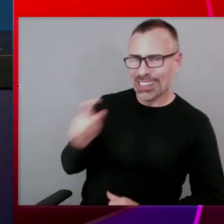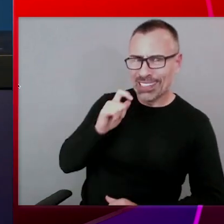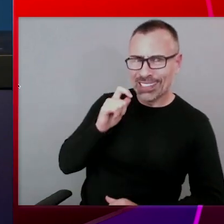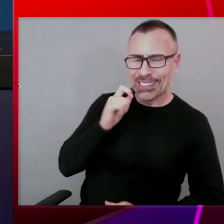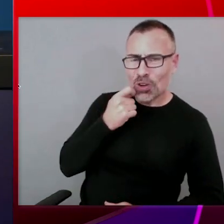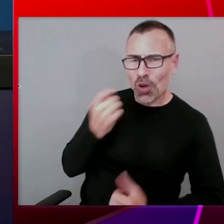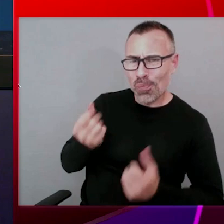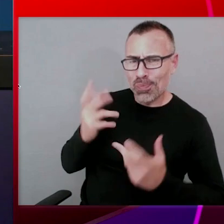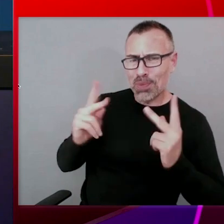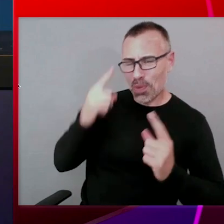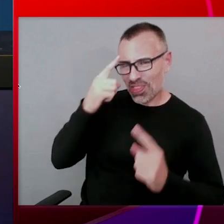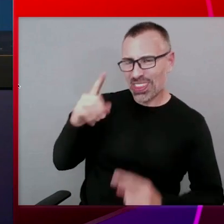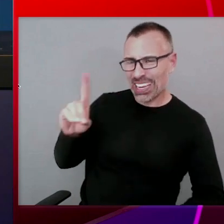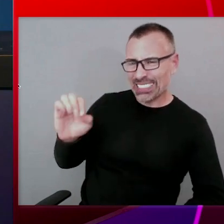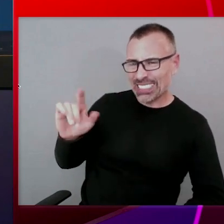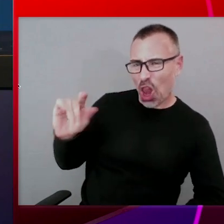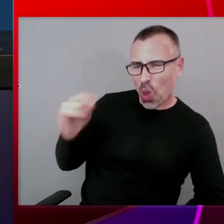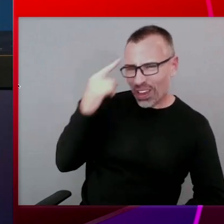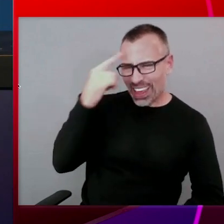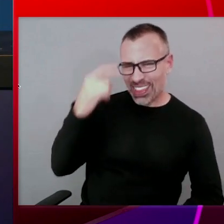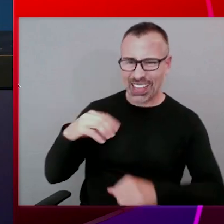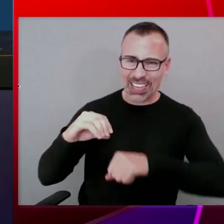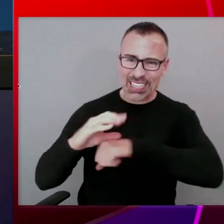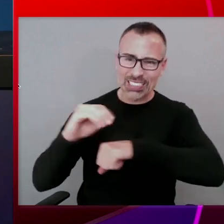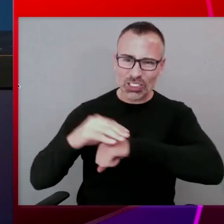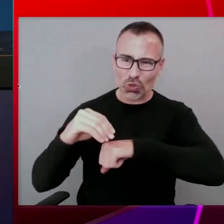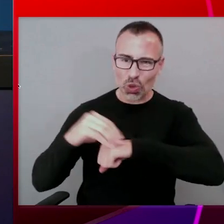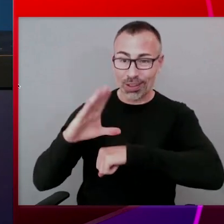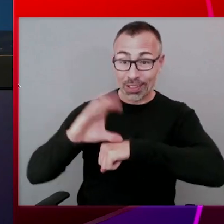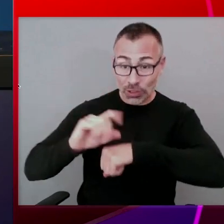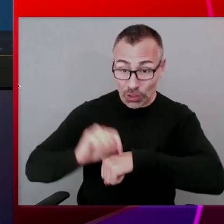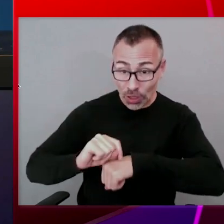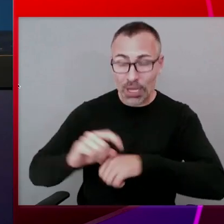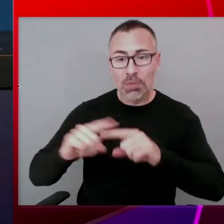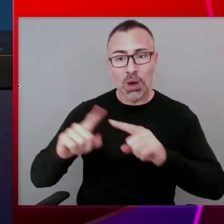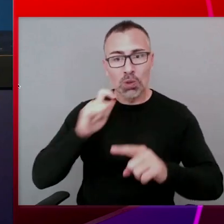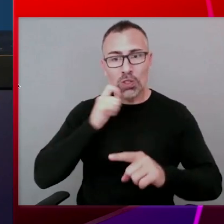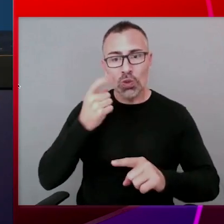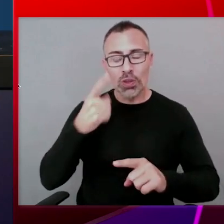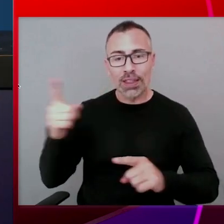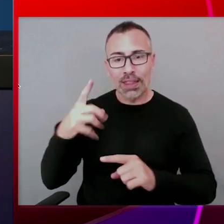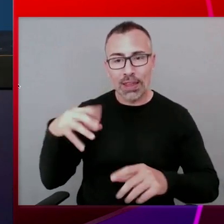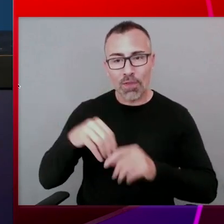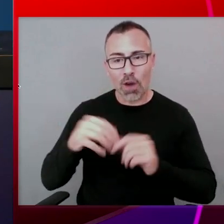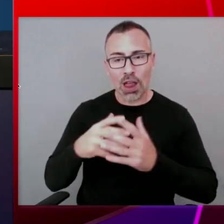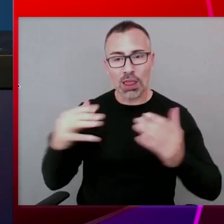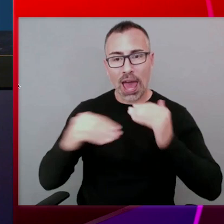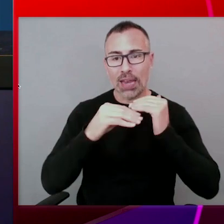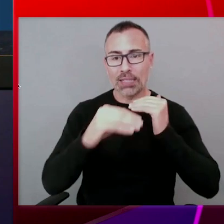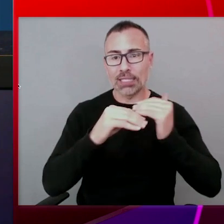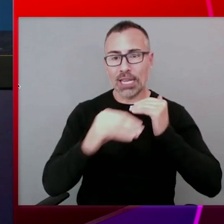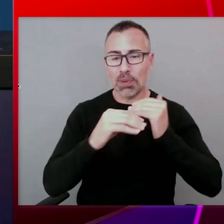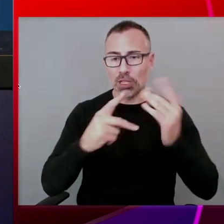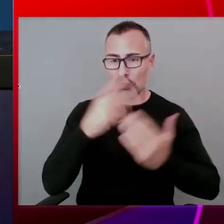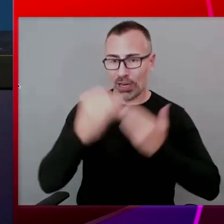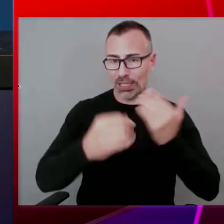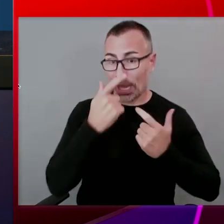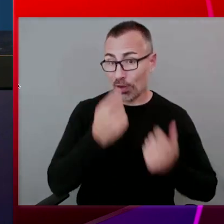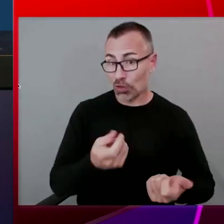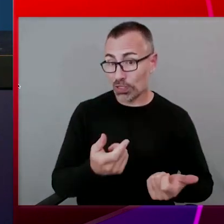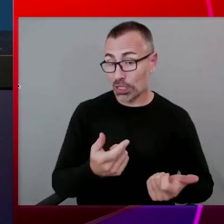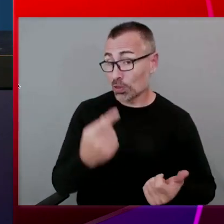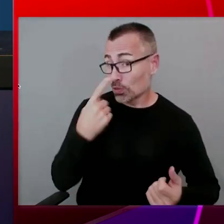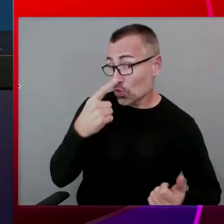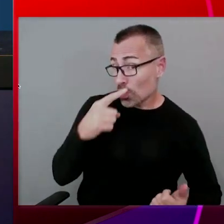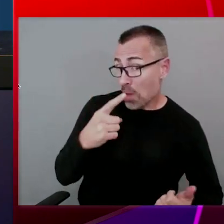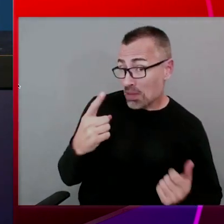like consulting, but what's so cool is that when we were talking is that Deloitte's involved in a lot of really interesting sustainability projects. So can you tell us about what you've recently